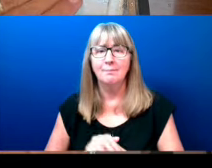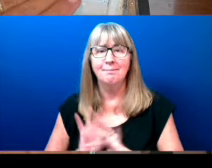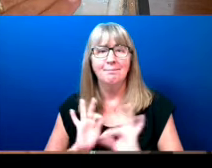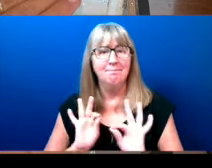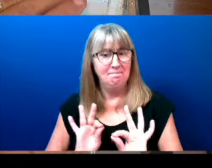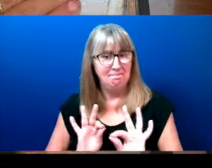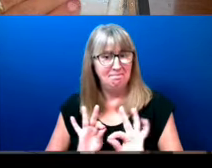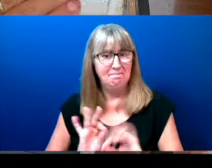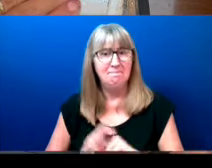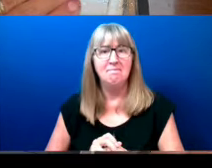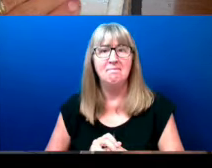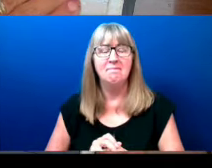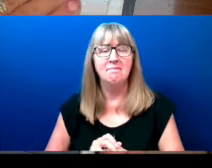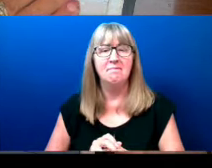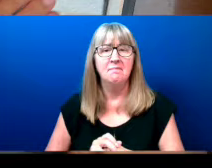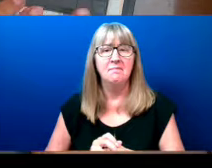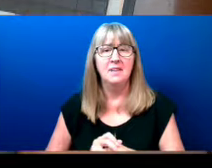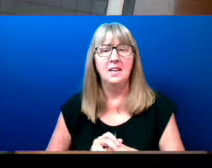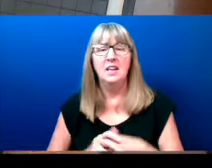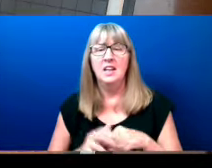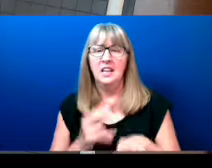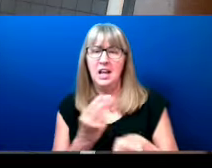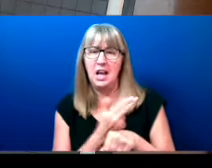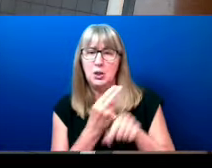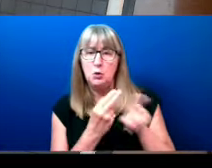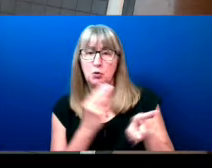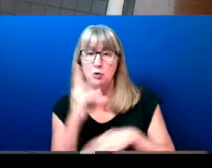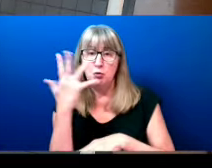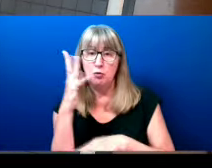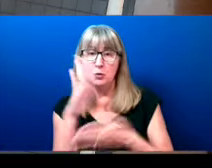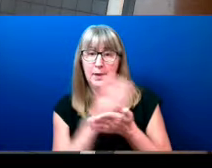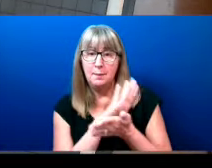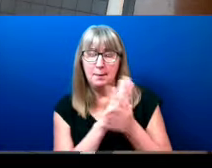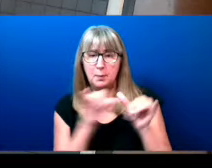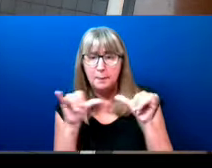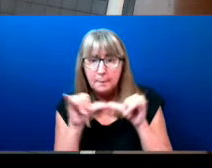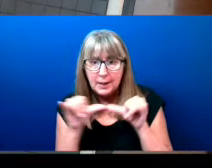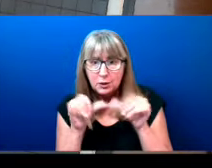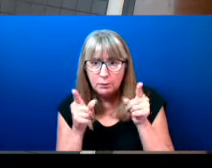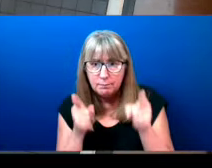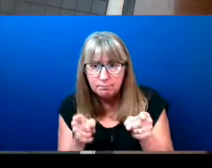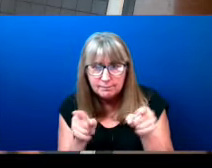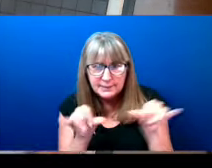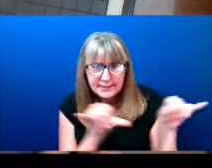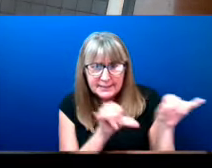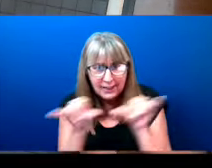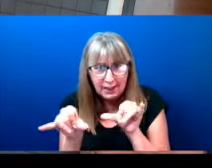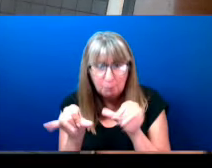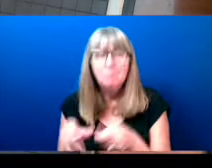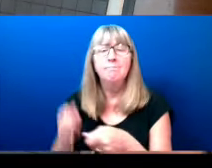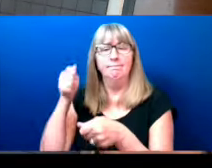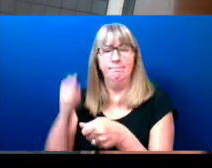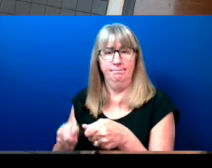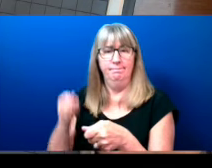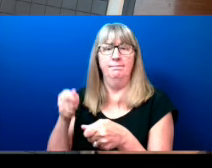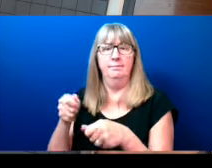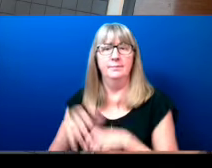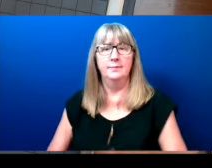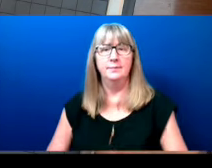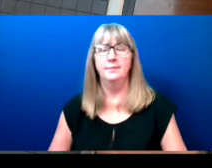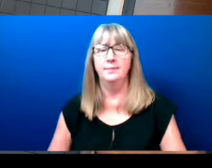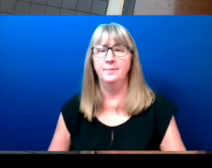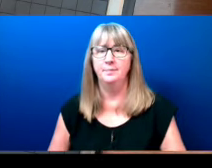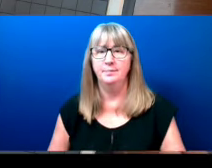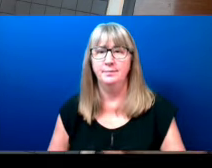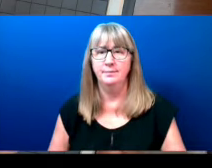Just trim it slightly. And I'm just using the other piece to measure to make sure I get it exactly the same length.